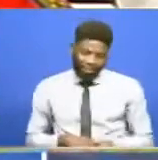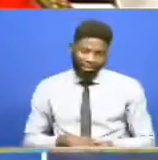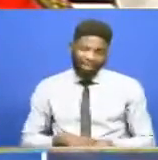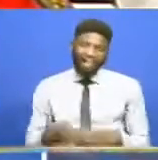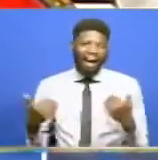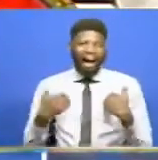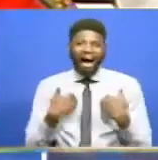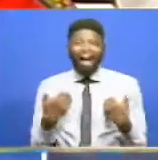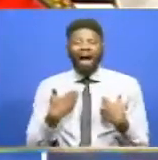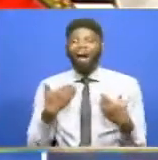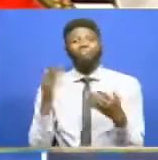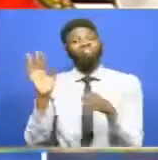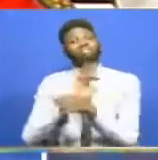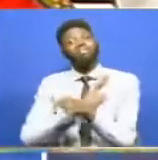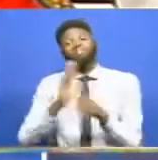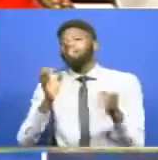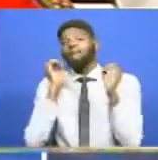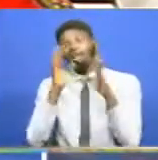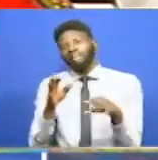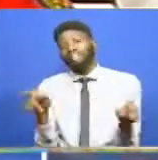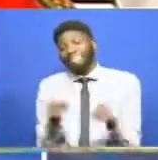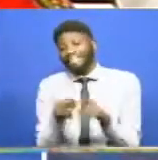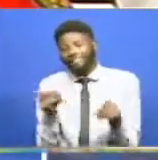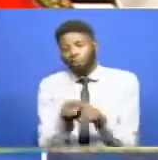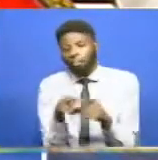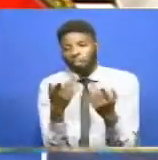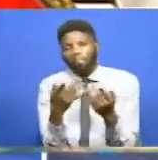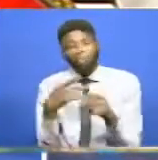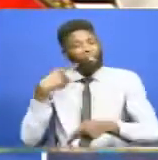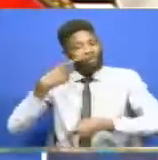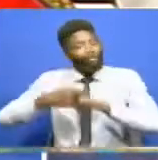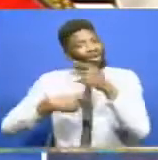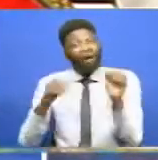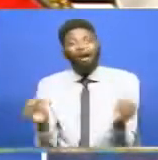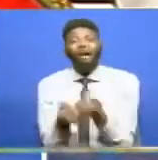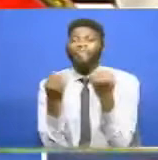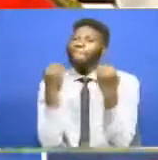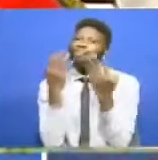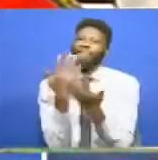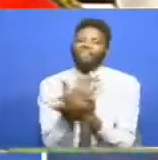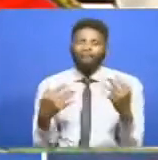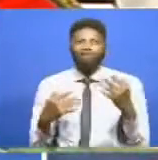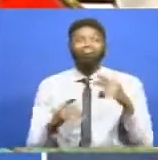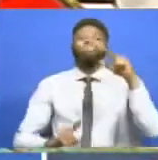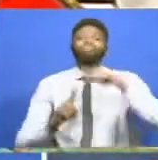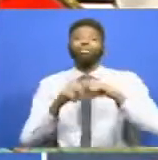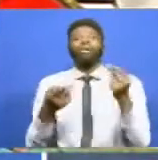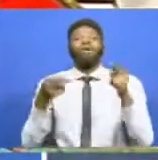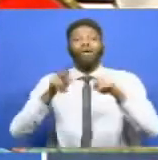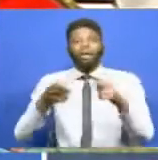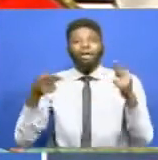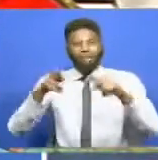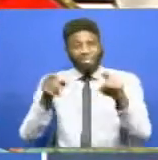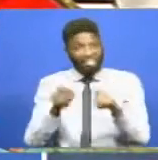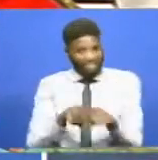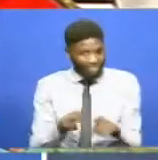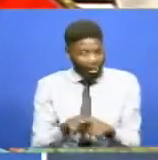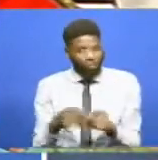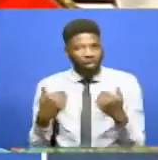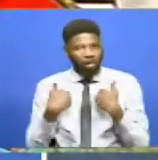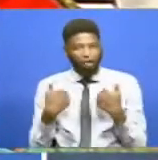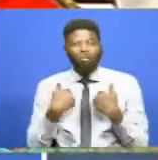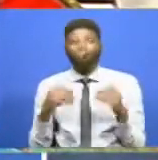They have nothing to do. So in the process, so many things end up happening. And then with the issue of water, we even